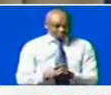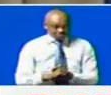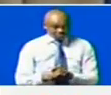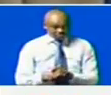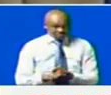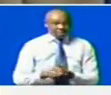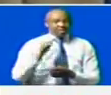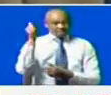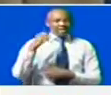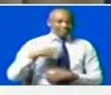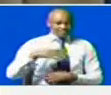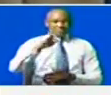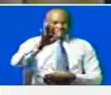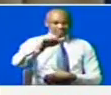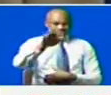Fellow Kenyans,